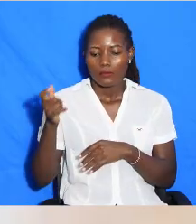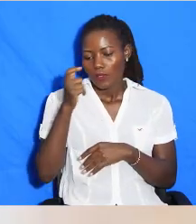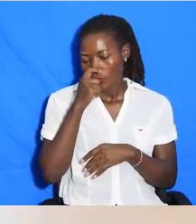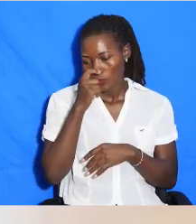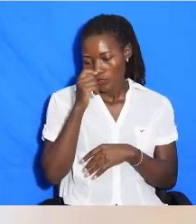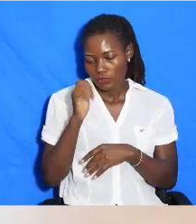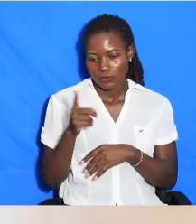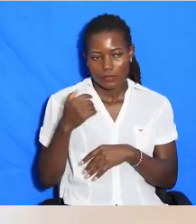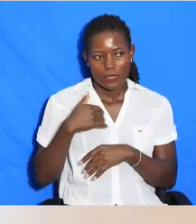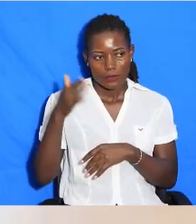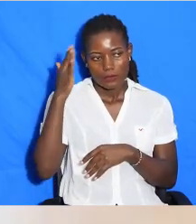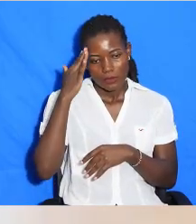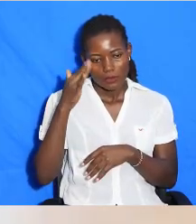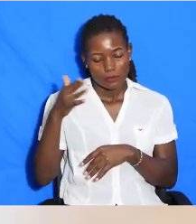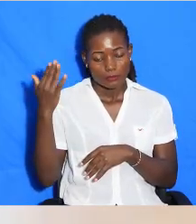then